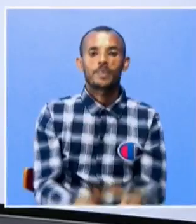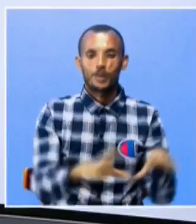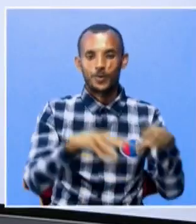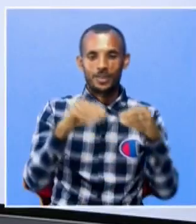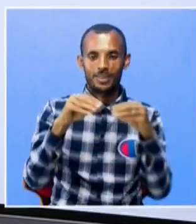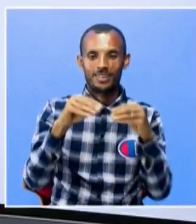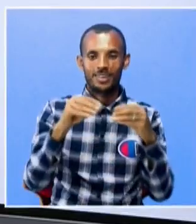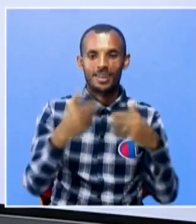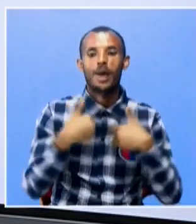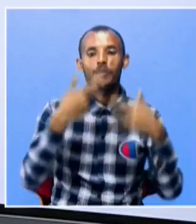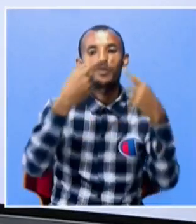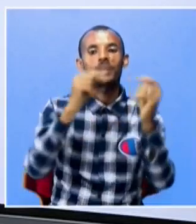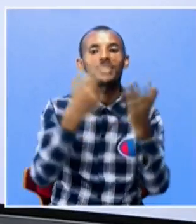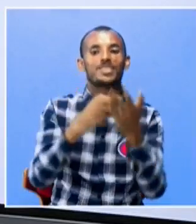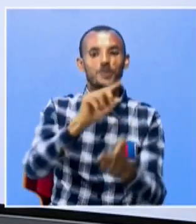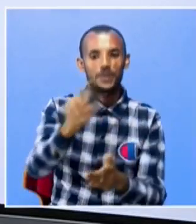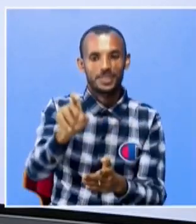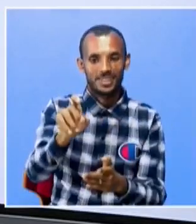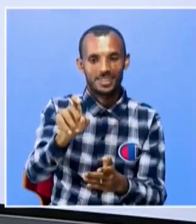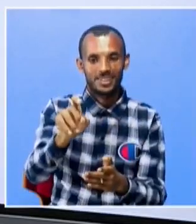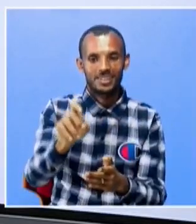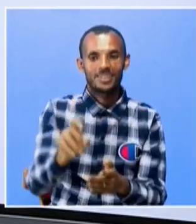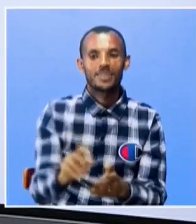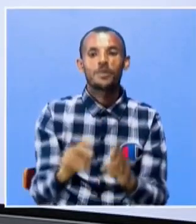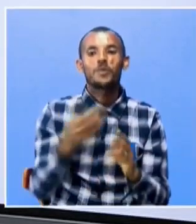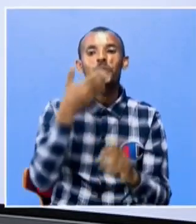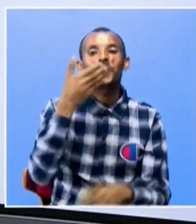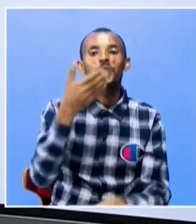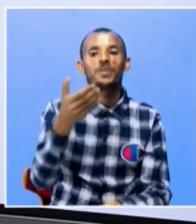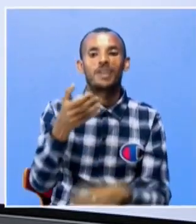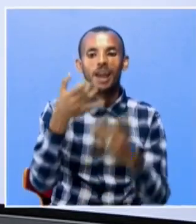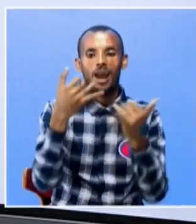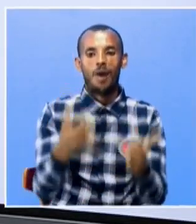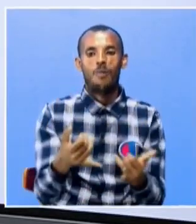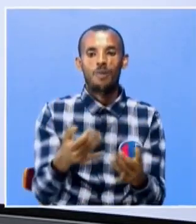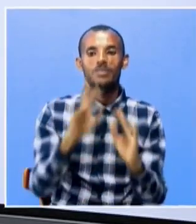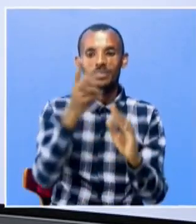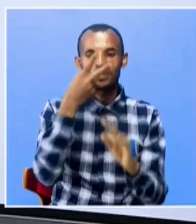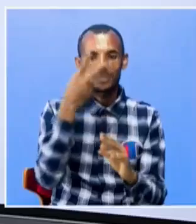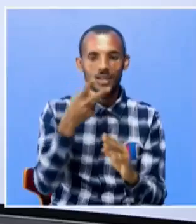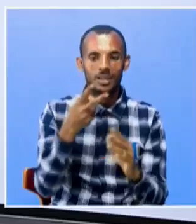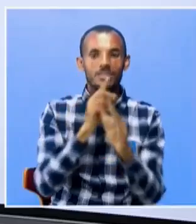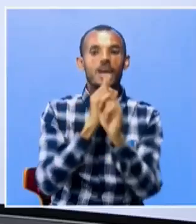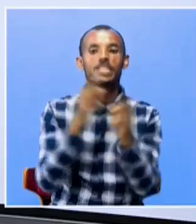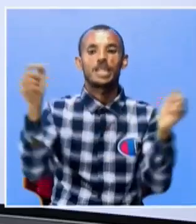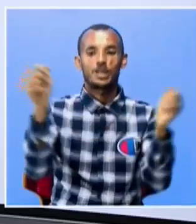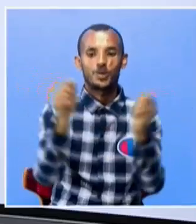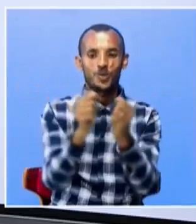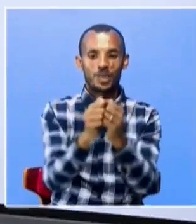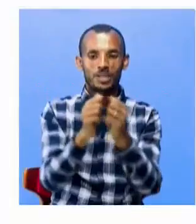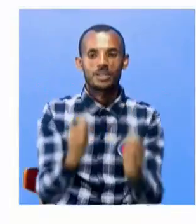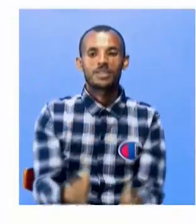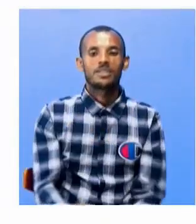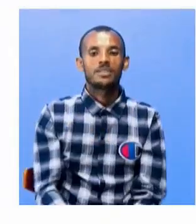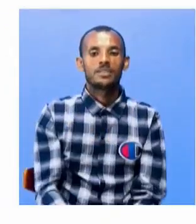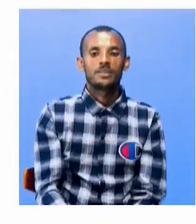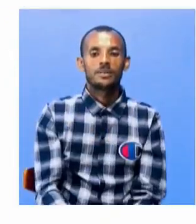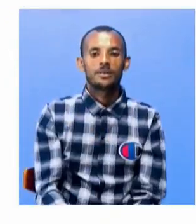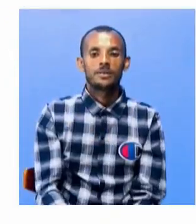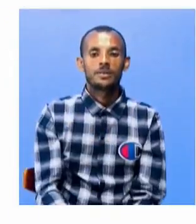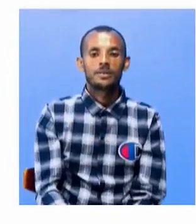Students, have you tried the question? Good. Now let's see the answer together.